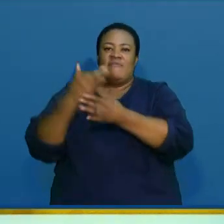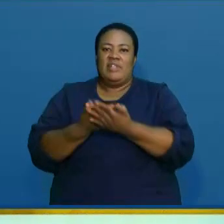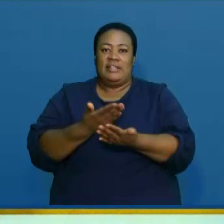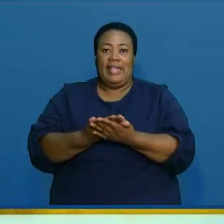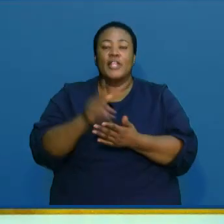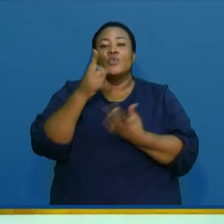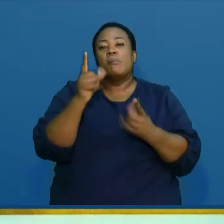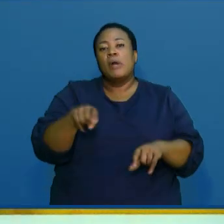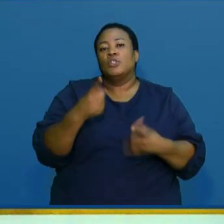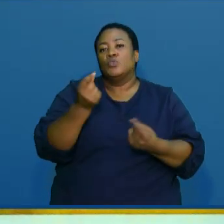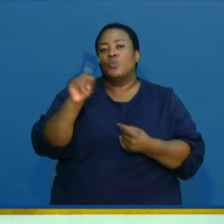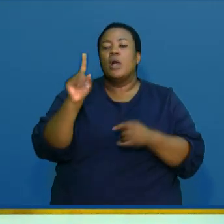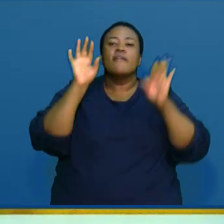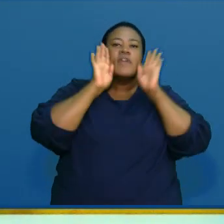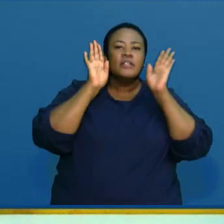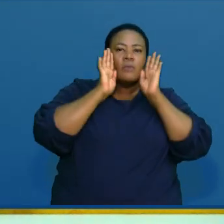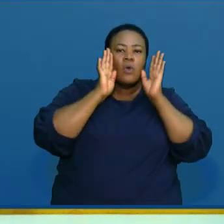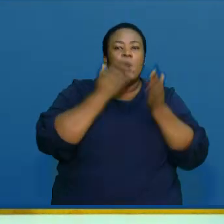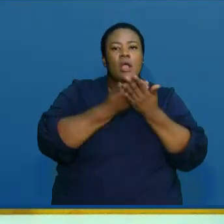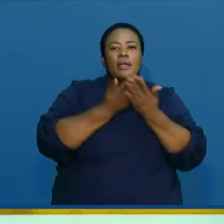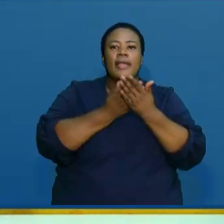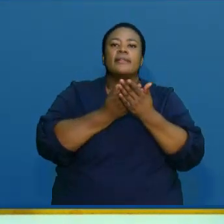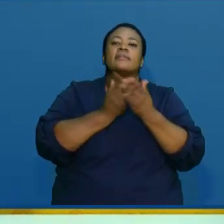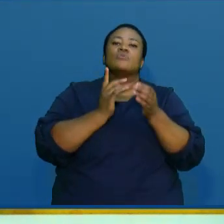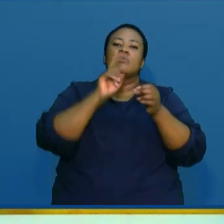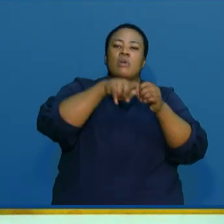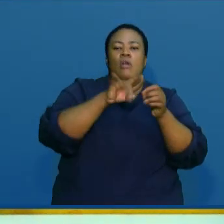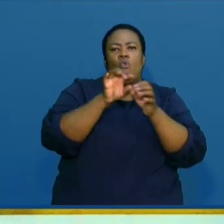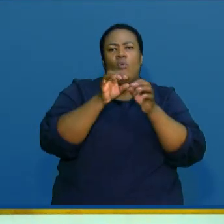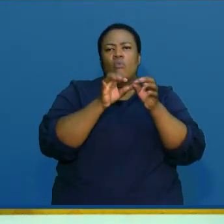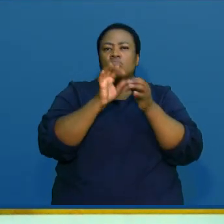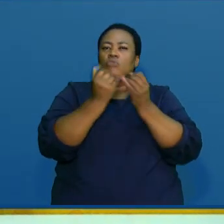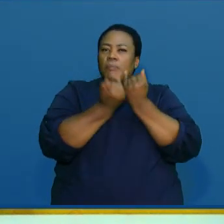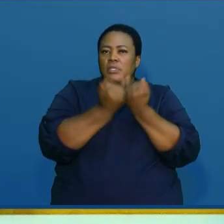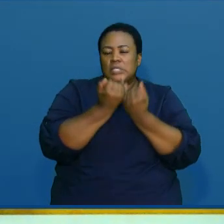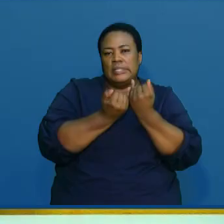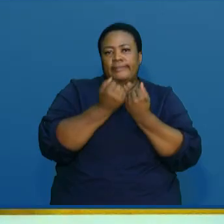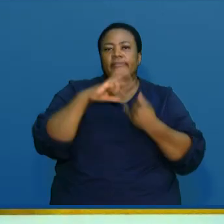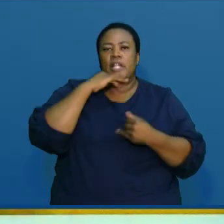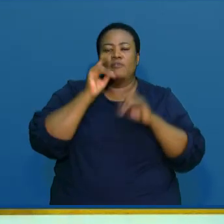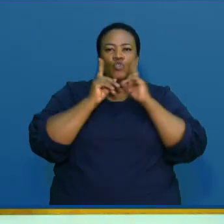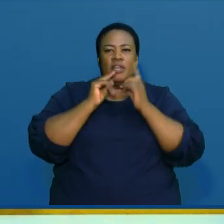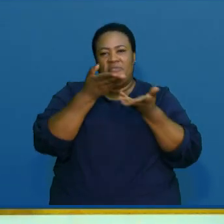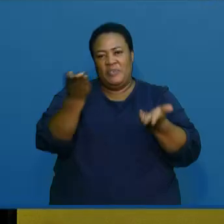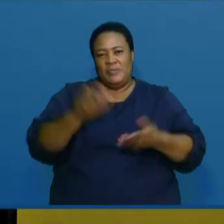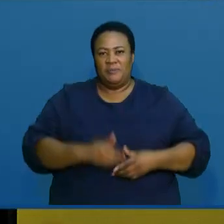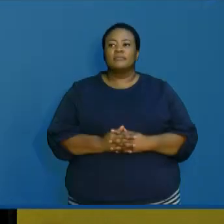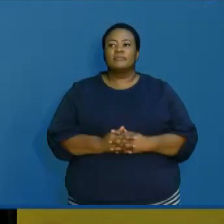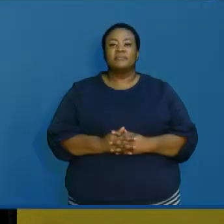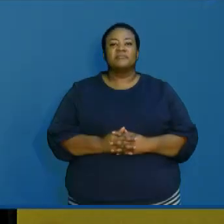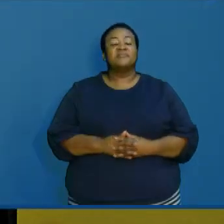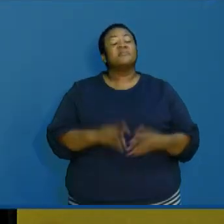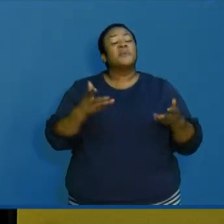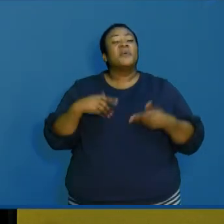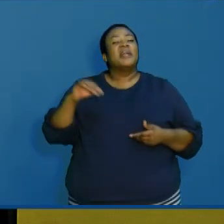is head on over to our Facebook page to enter the competition. Enough talking from my side, over to you. Welcome